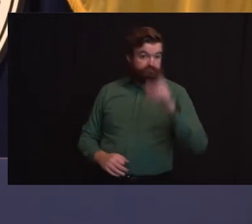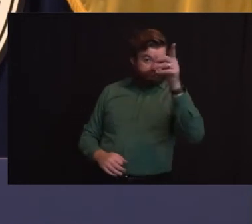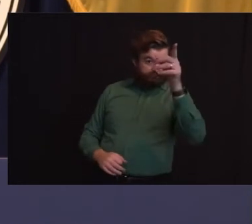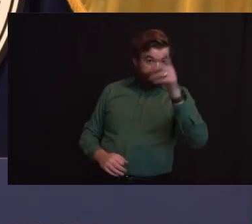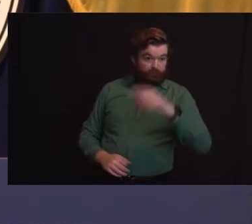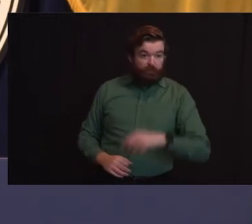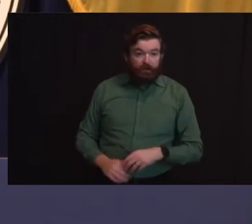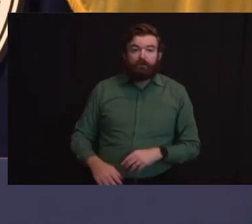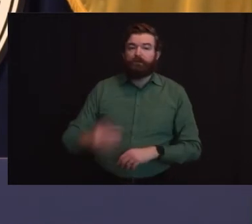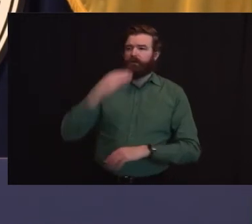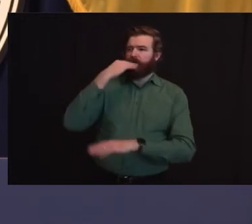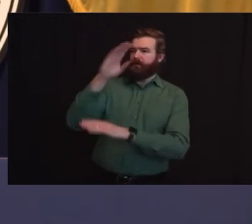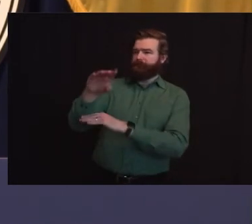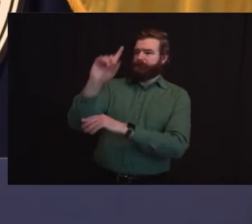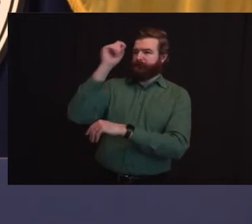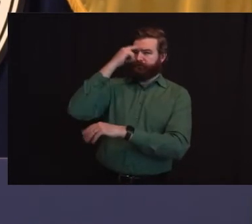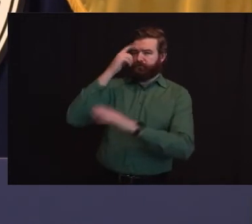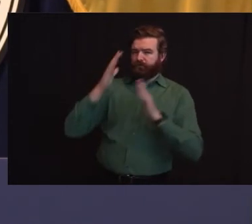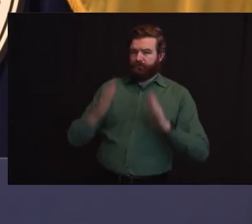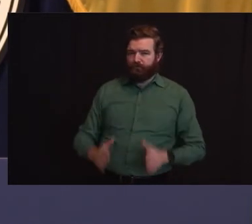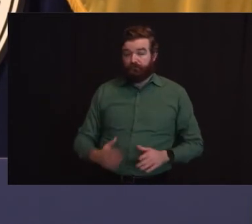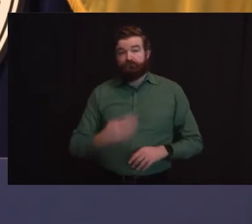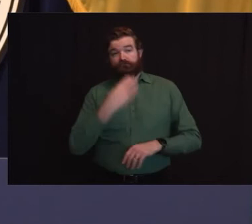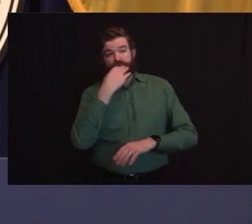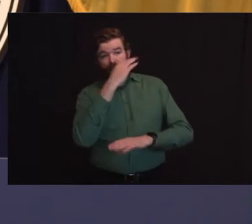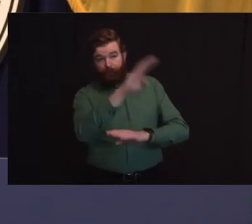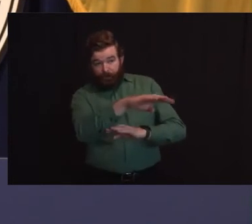Afternoon, Governor. Sorry. Good afternoon.